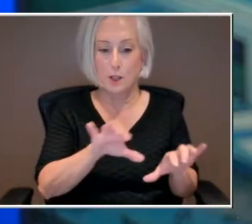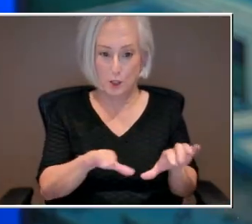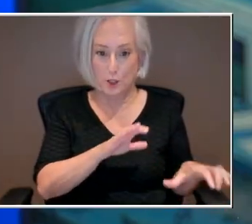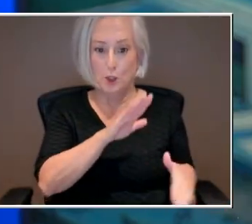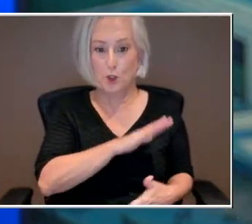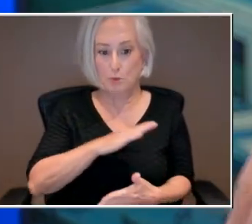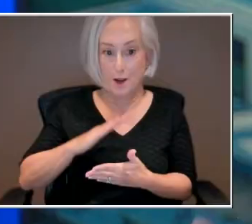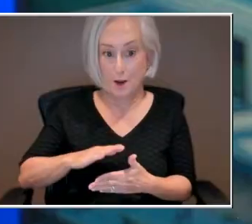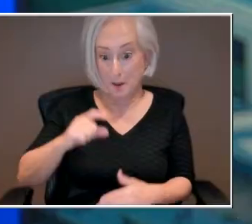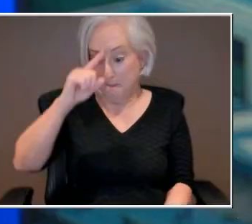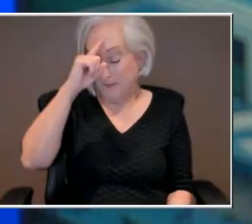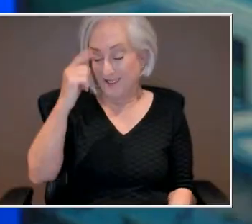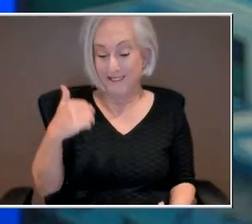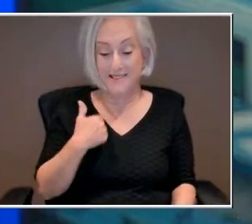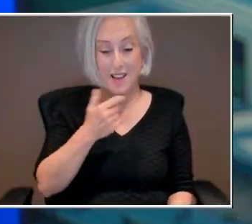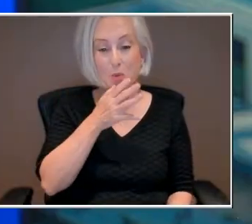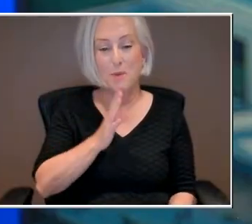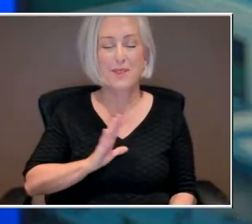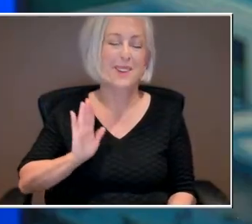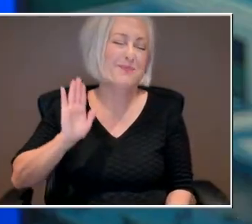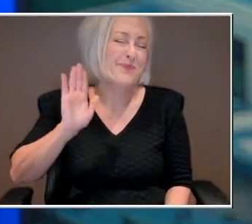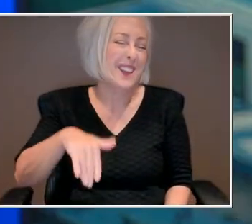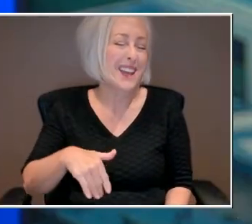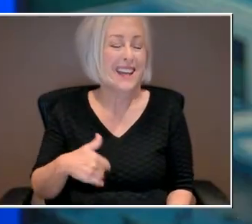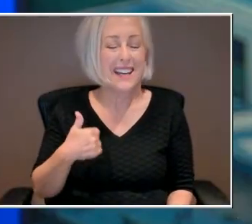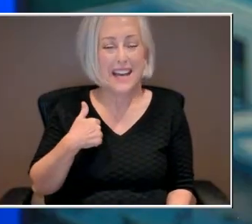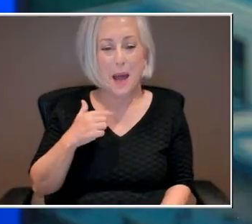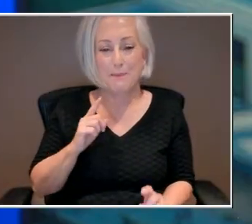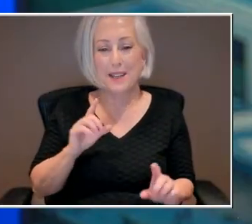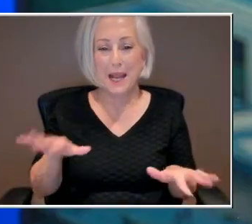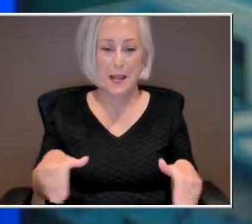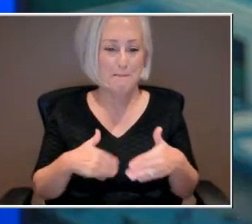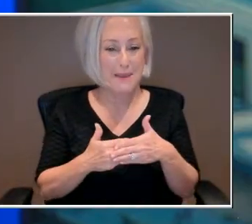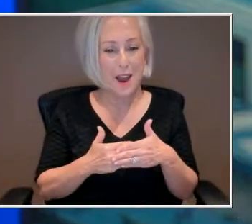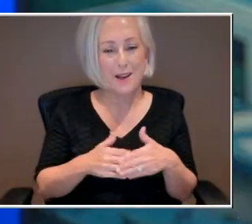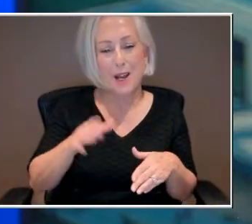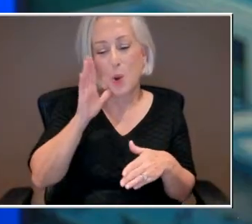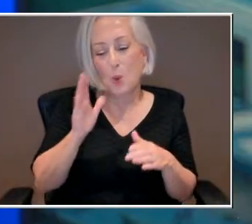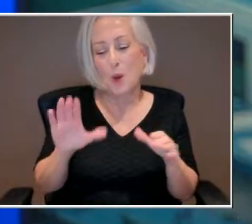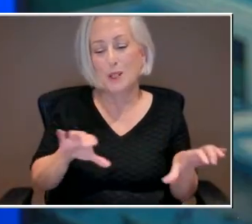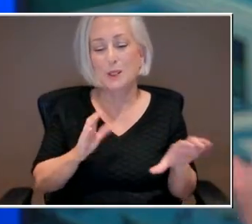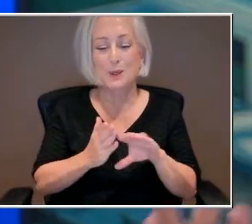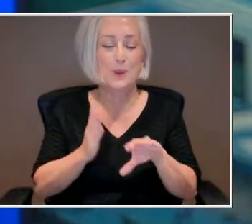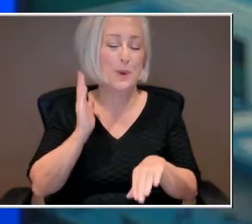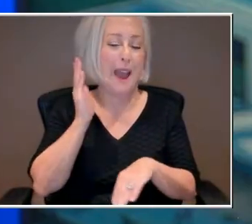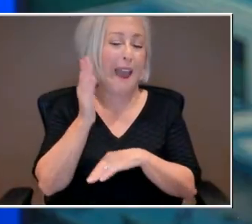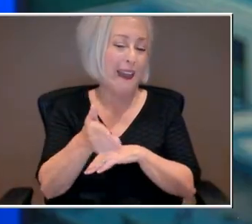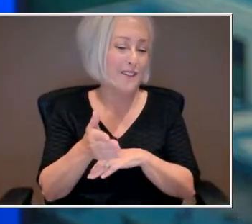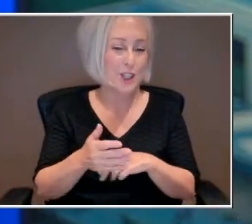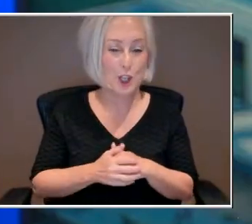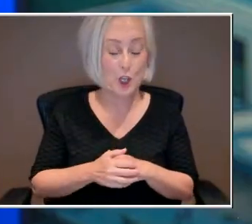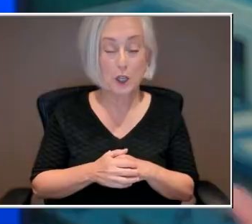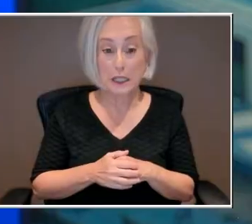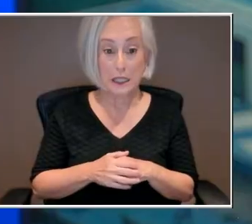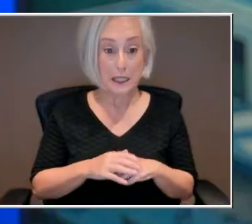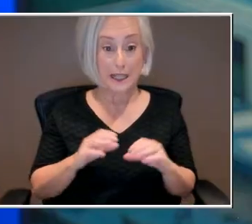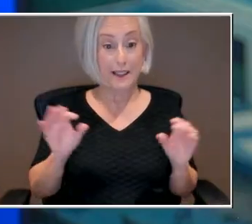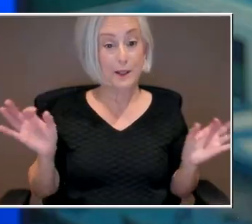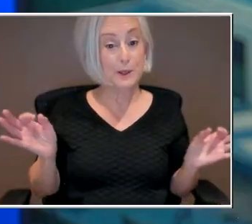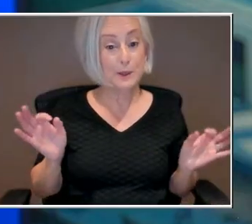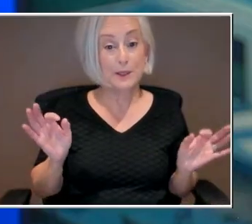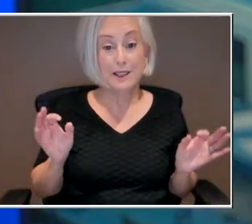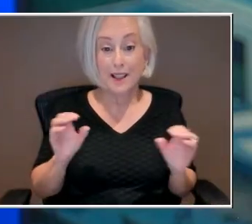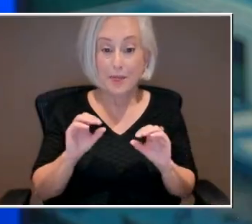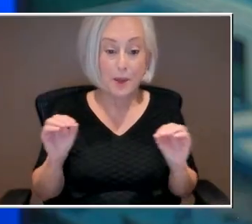young women who are like, no, I'm getting married. We'll do that right after. And there wasn't a big mass. There wasn't a